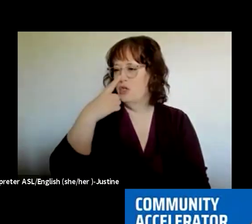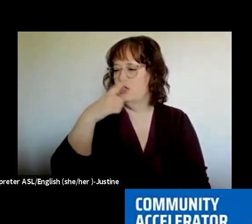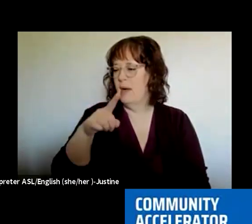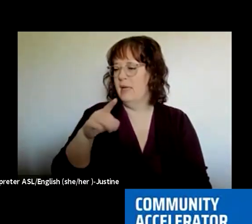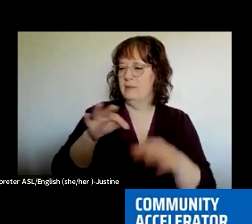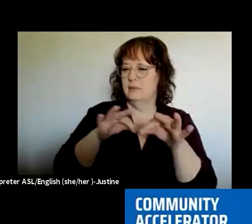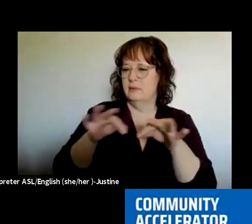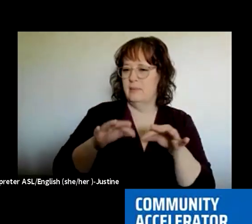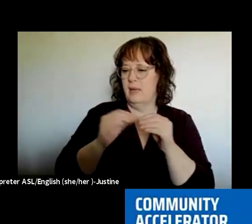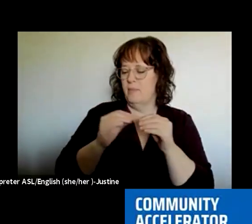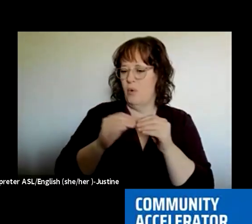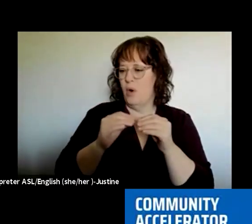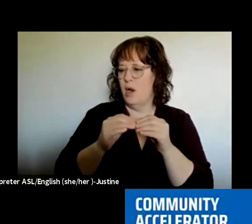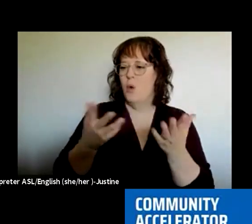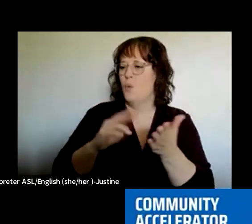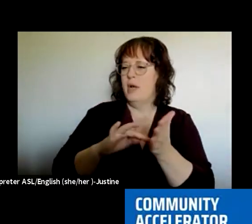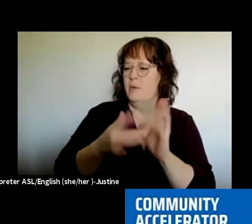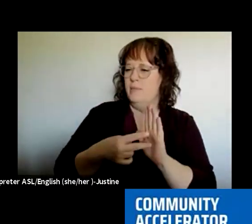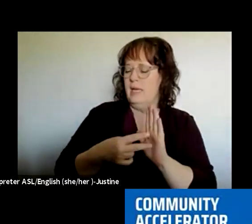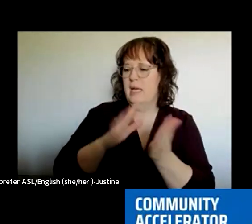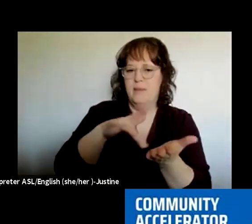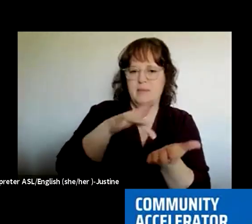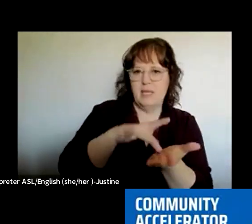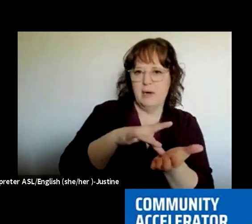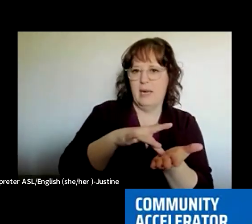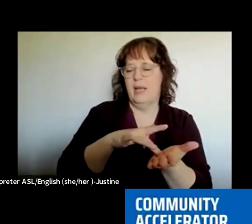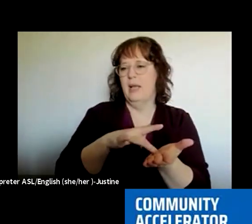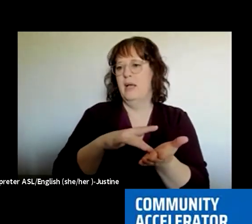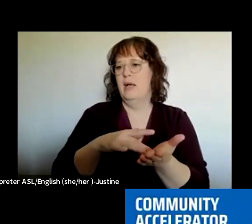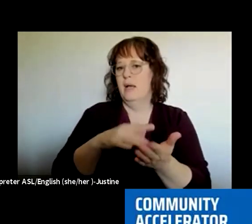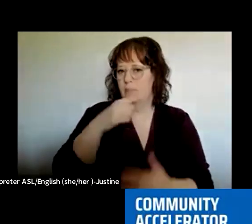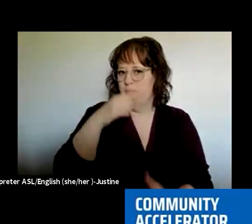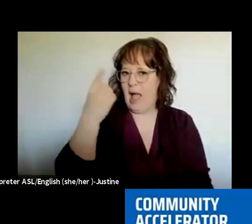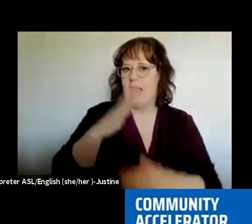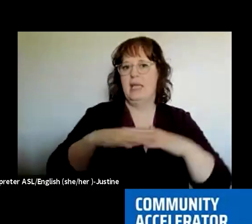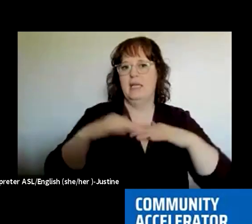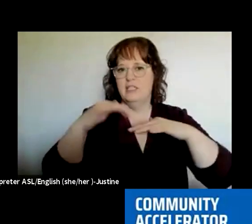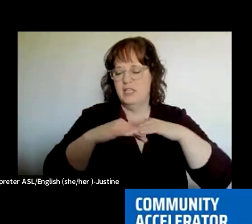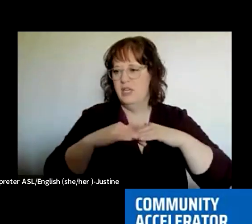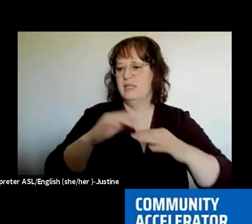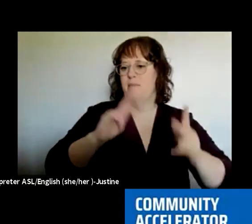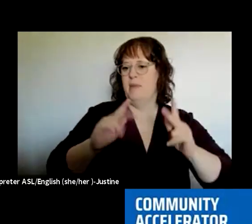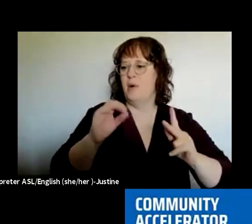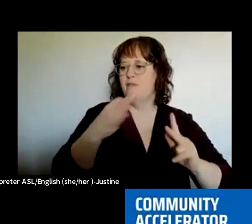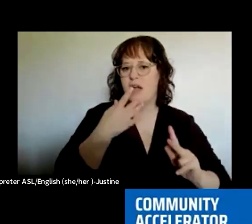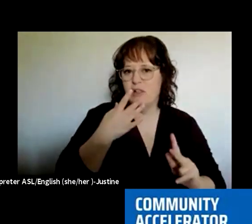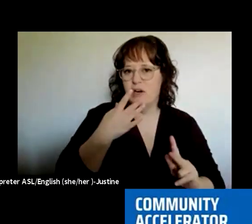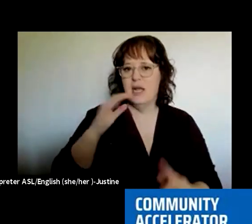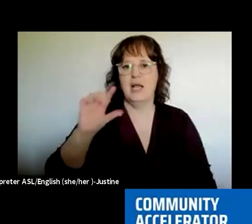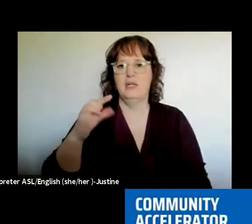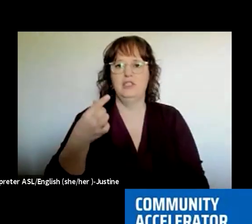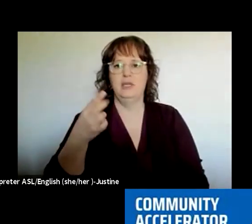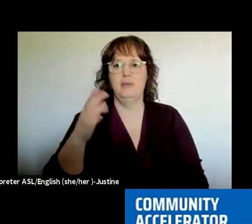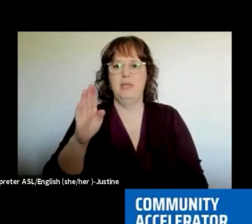mean by centering Black, Indigenous, people of color, LGBTQ+, and people with